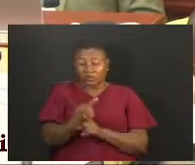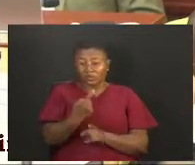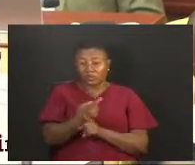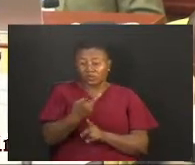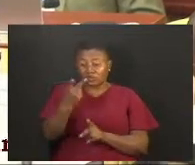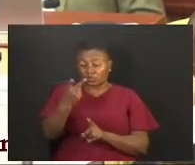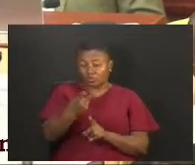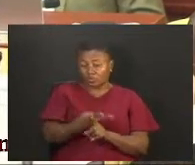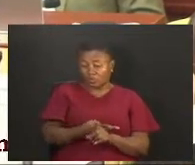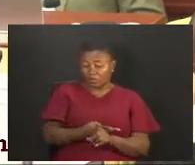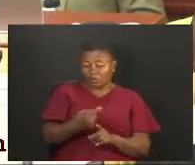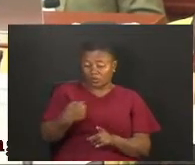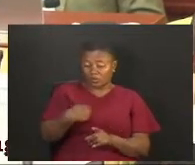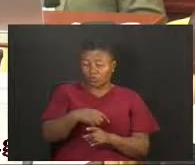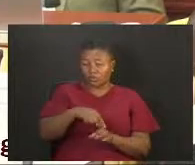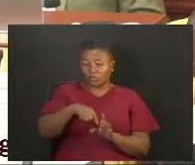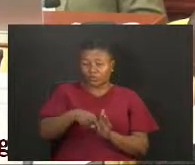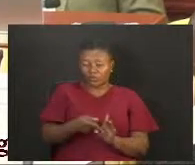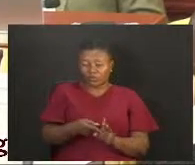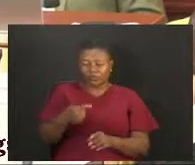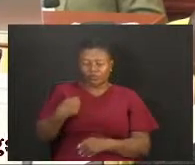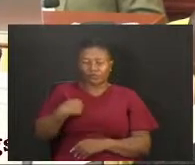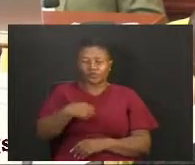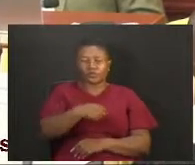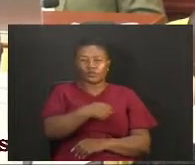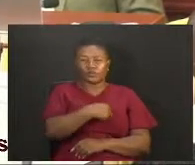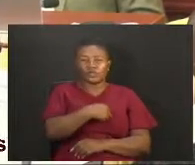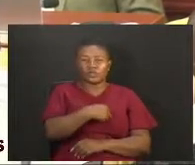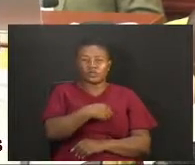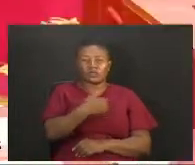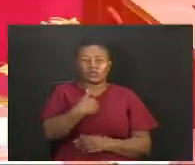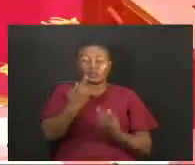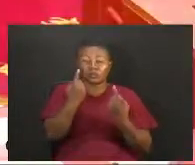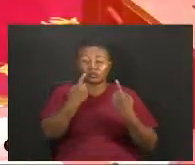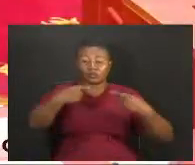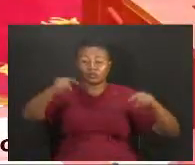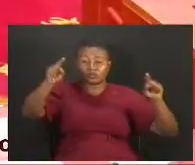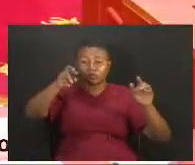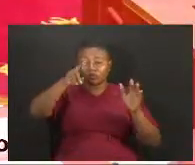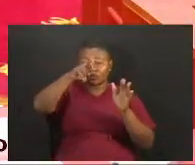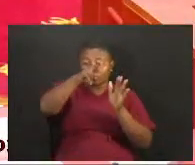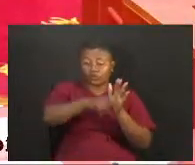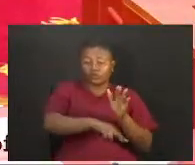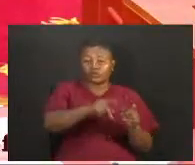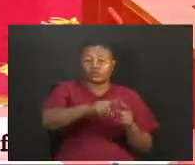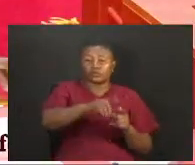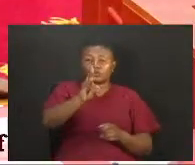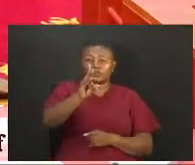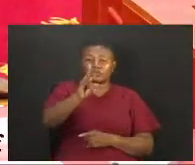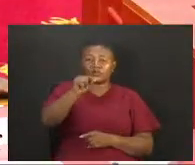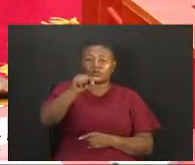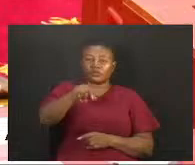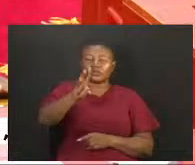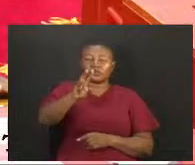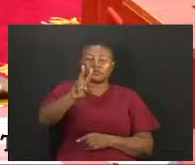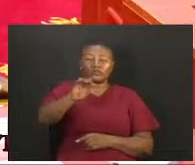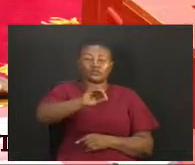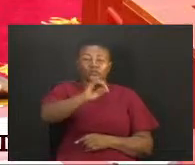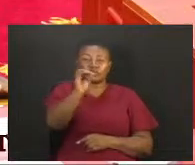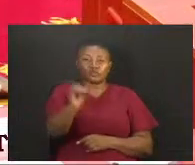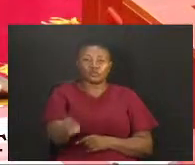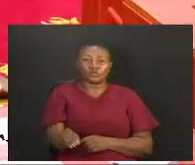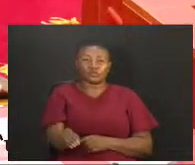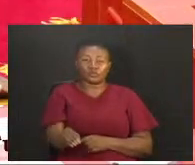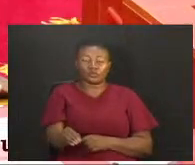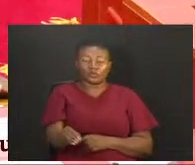this administration, we have successfully reduced this rate to 17.72% as at